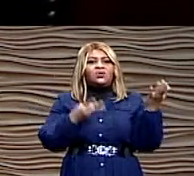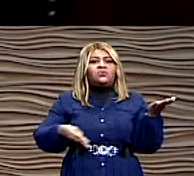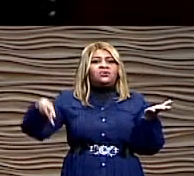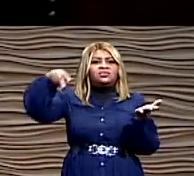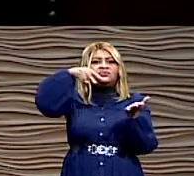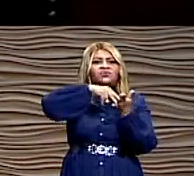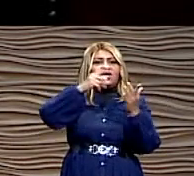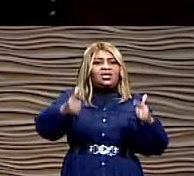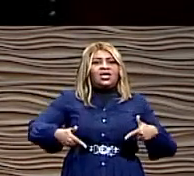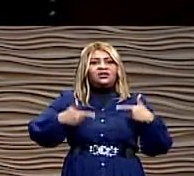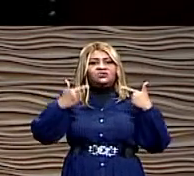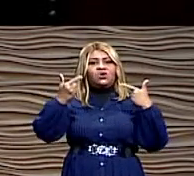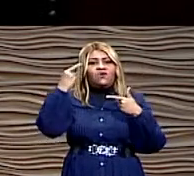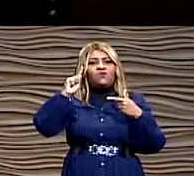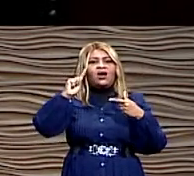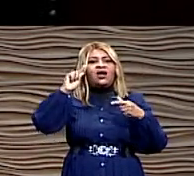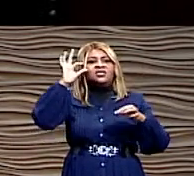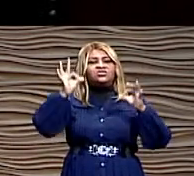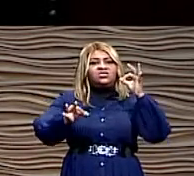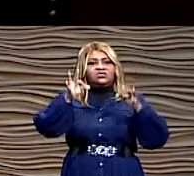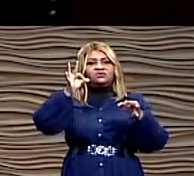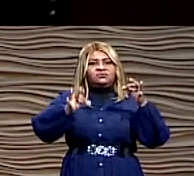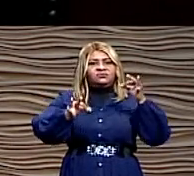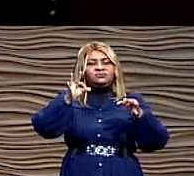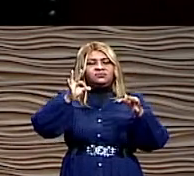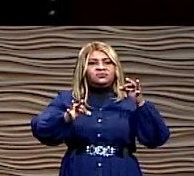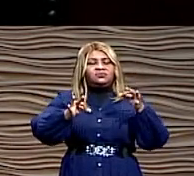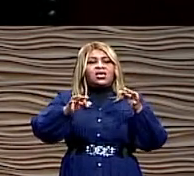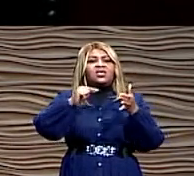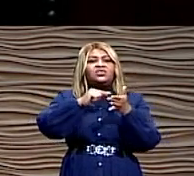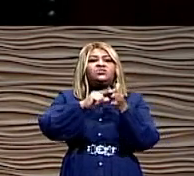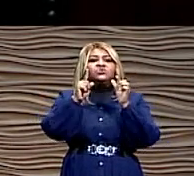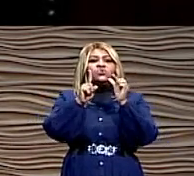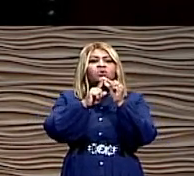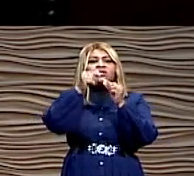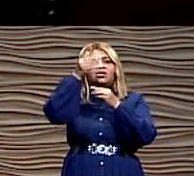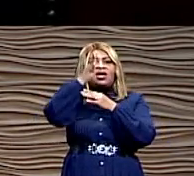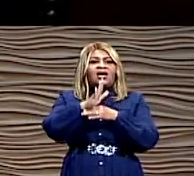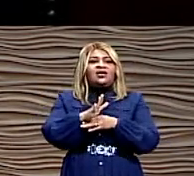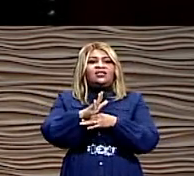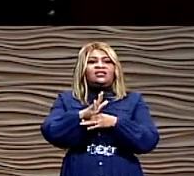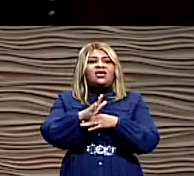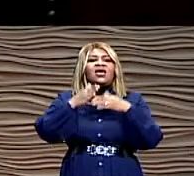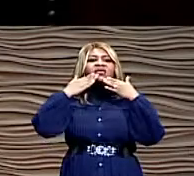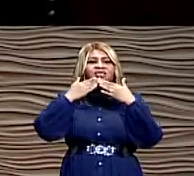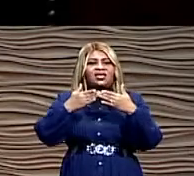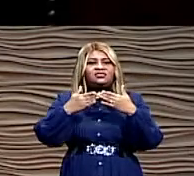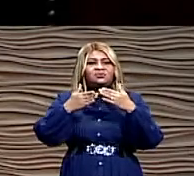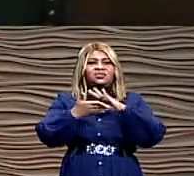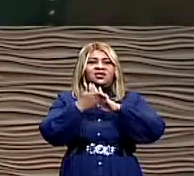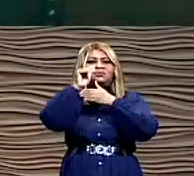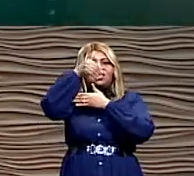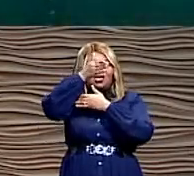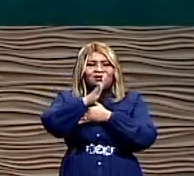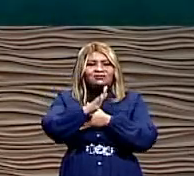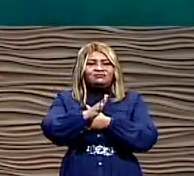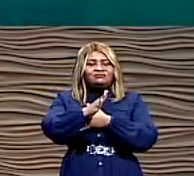for our justification. This is the word of God. Thanks be to God.